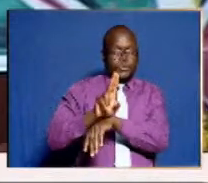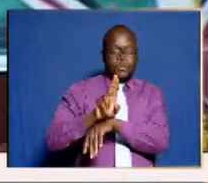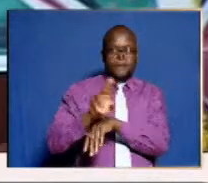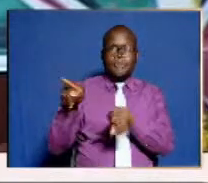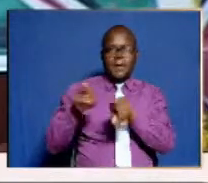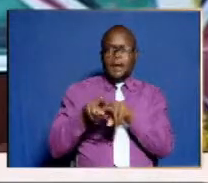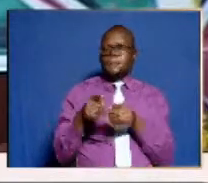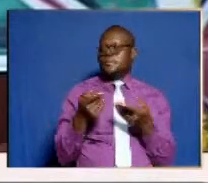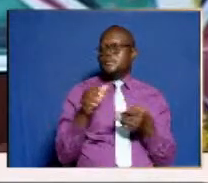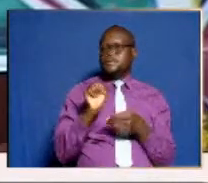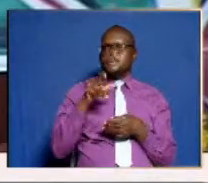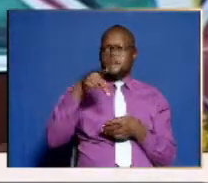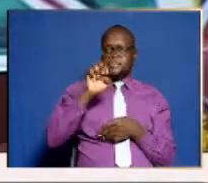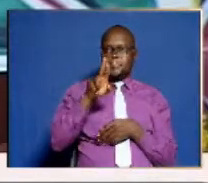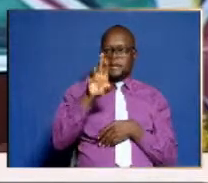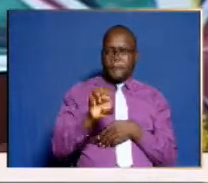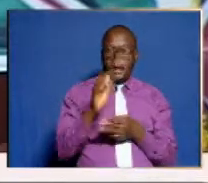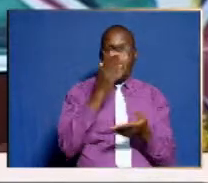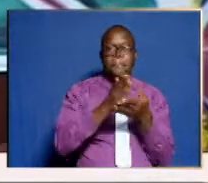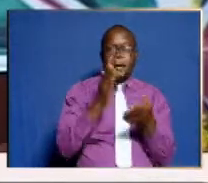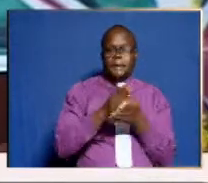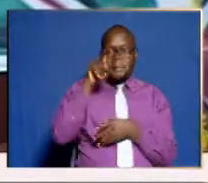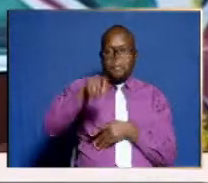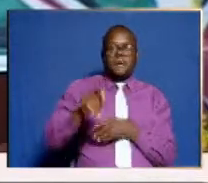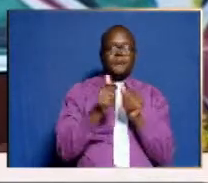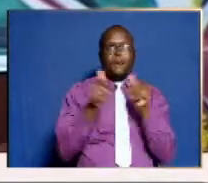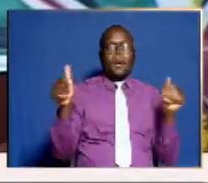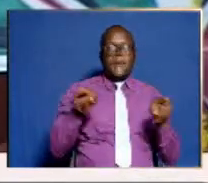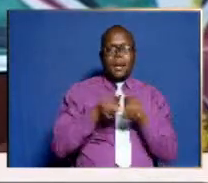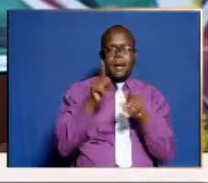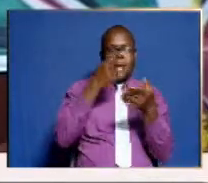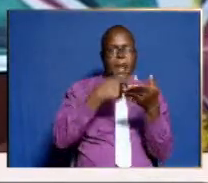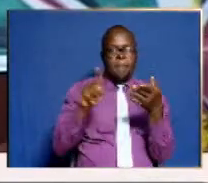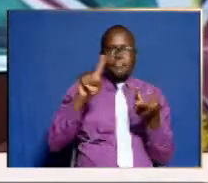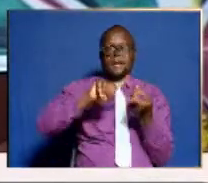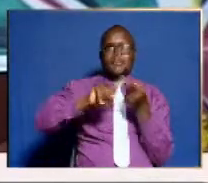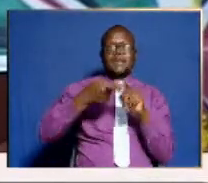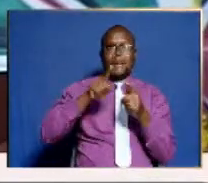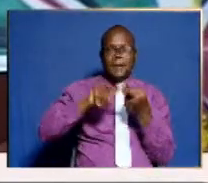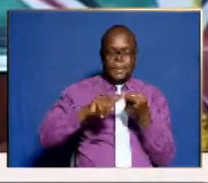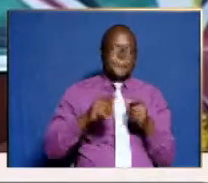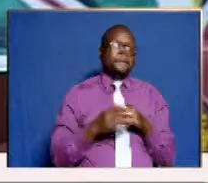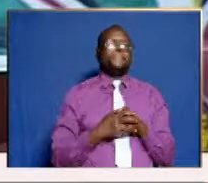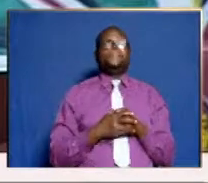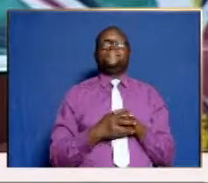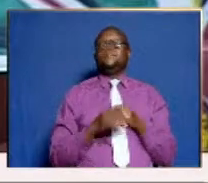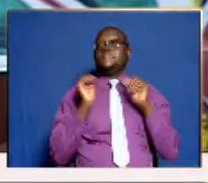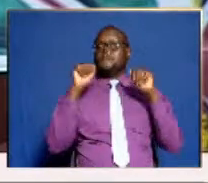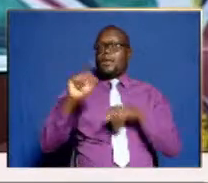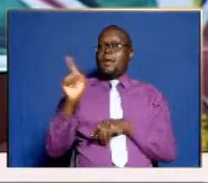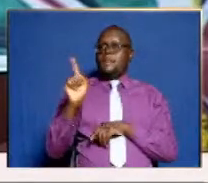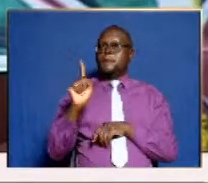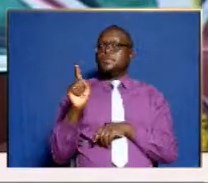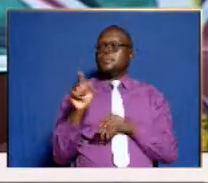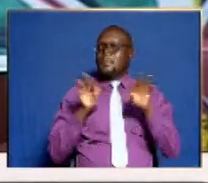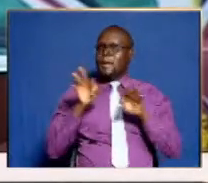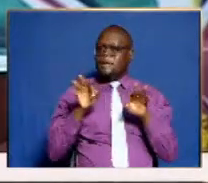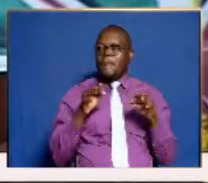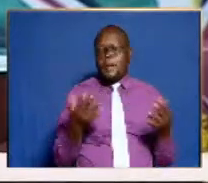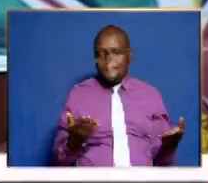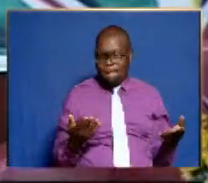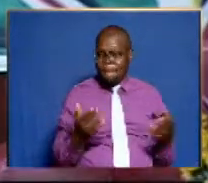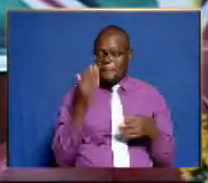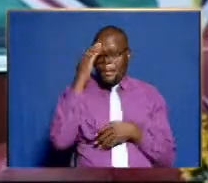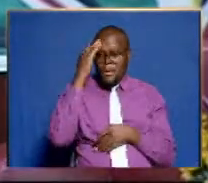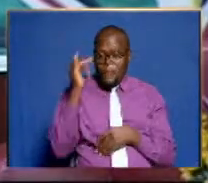spare parts are of sound quality and approved standards. Could the Cabinet Secretary explain